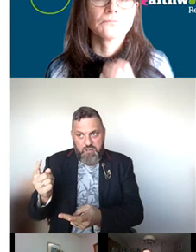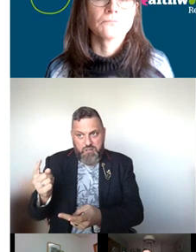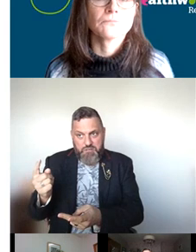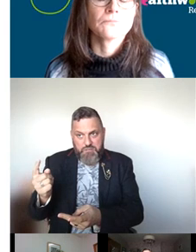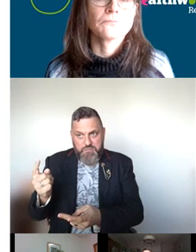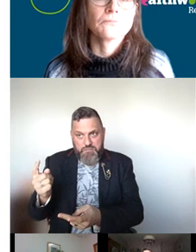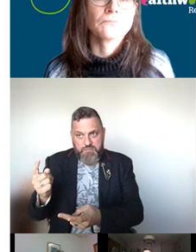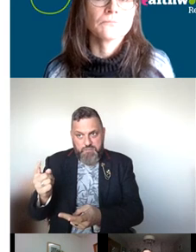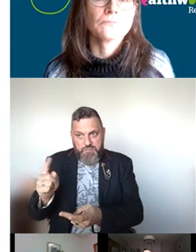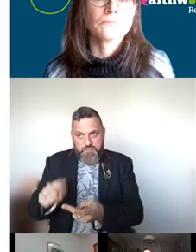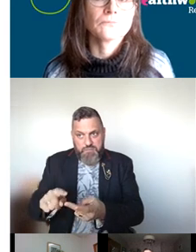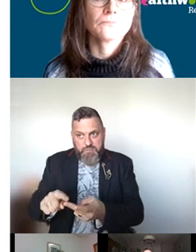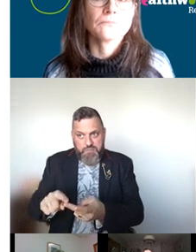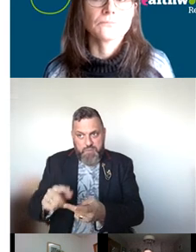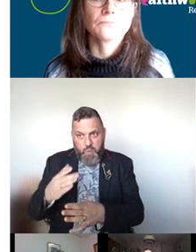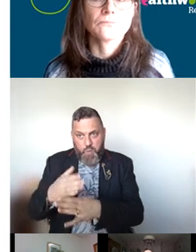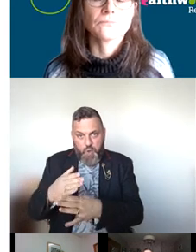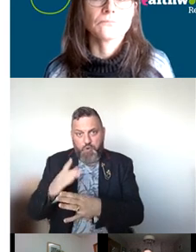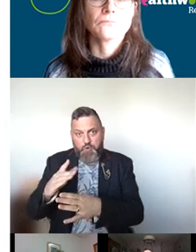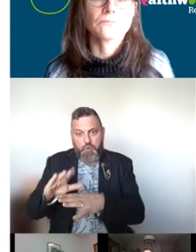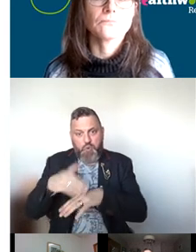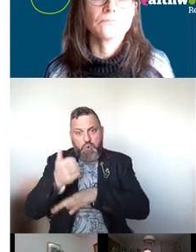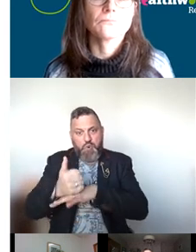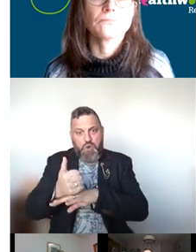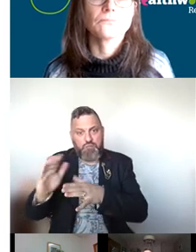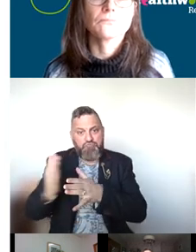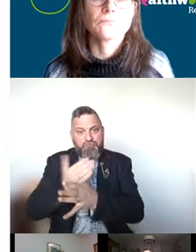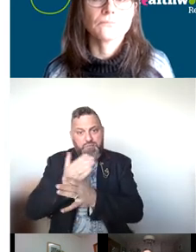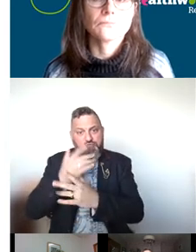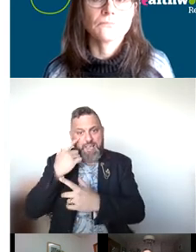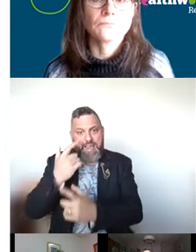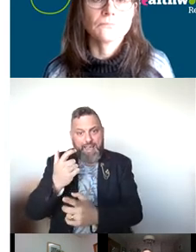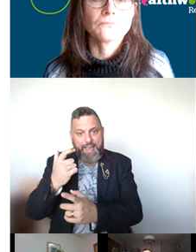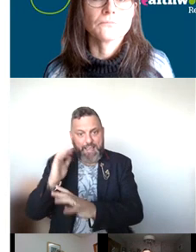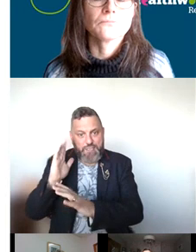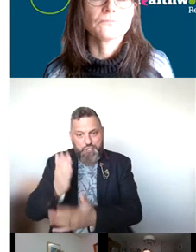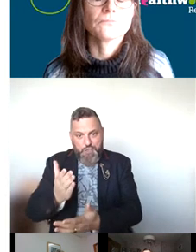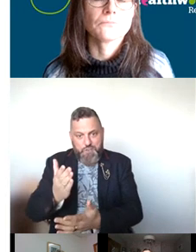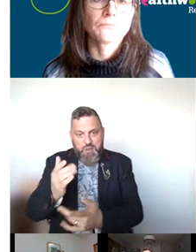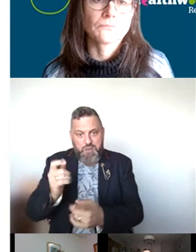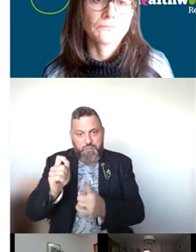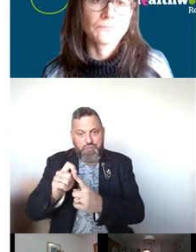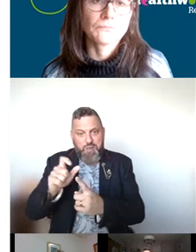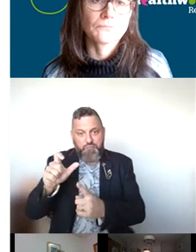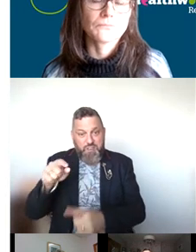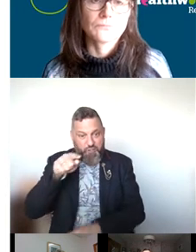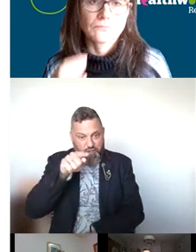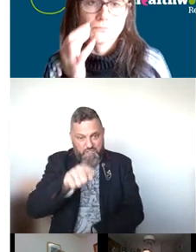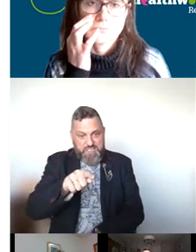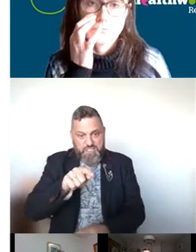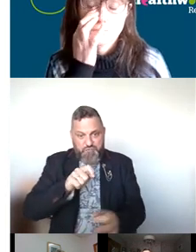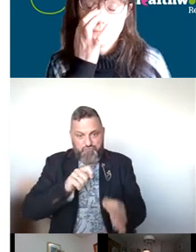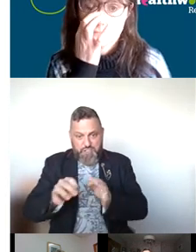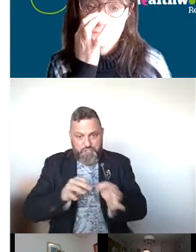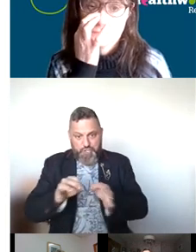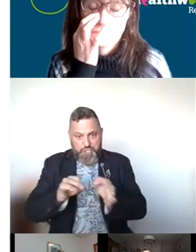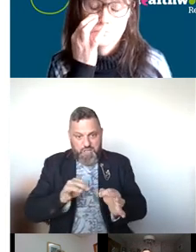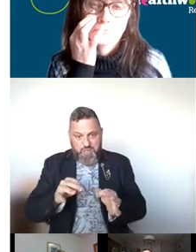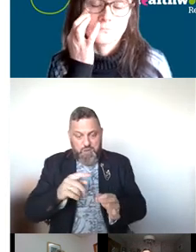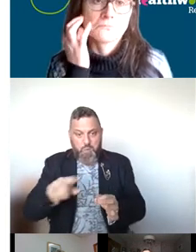work that we're doing around planning primary care services and general practice. For the purposes of this strategy, we